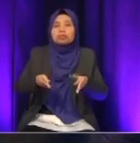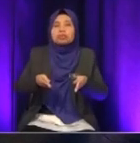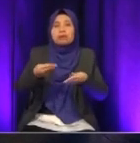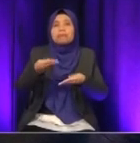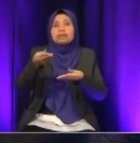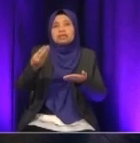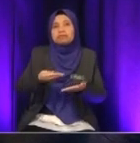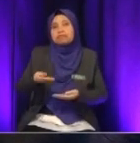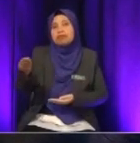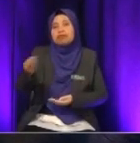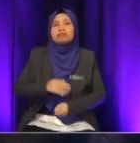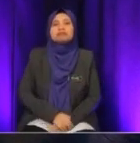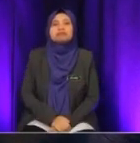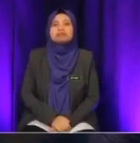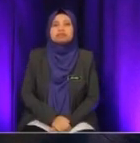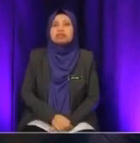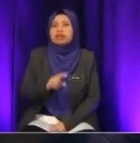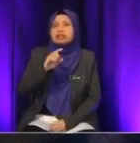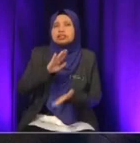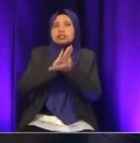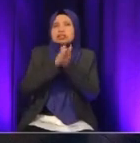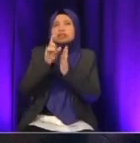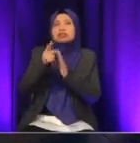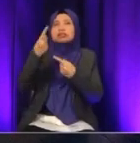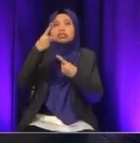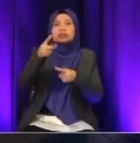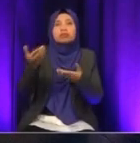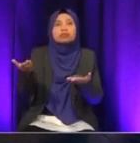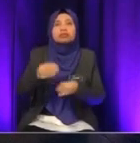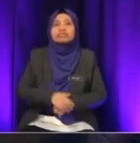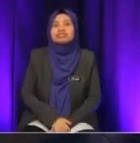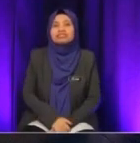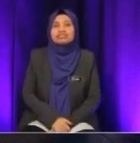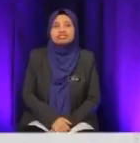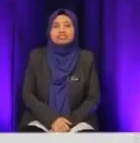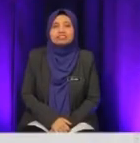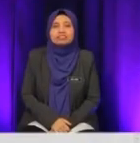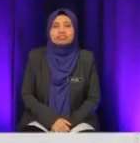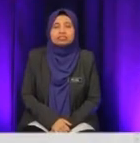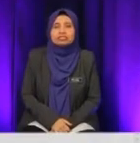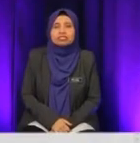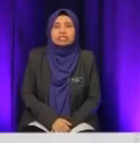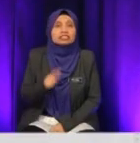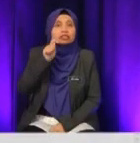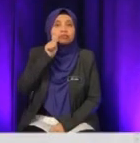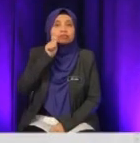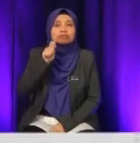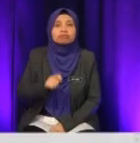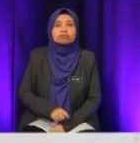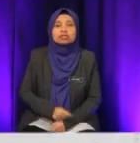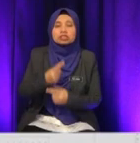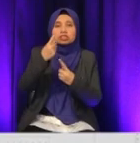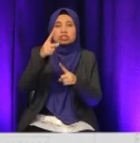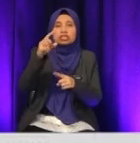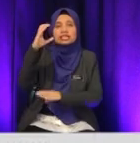Okay. All right, so Tasneem, where is the answer for question two? Which one is the answer? Tasneem. The answer